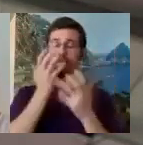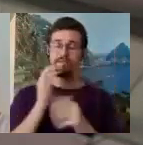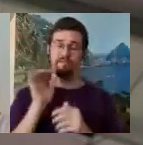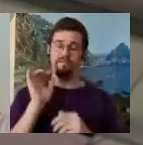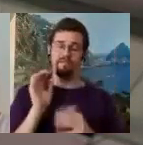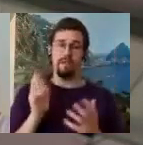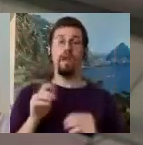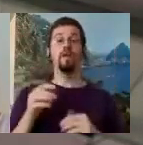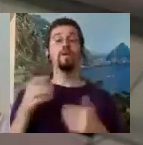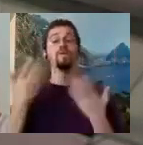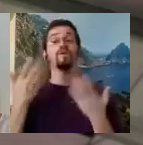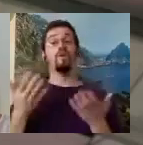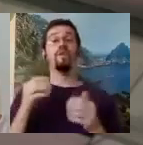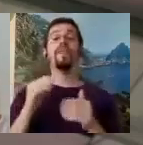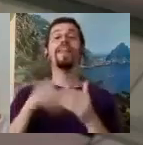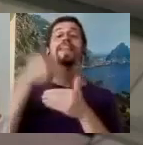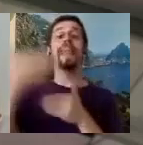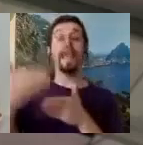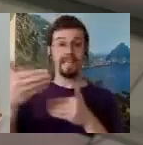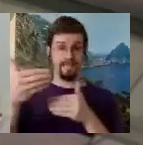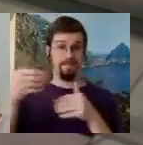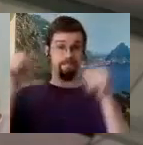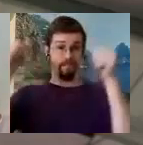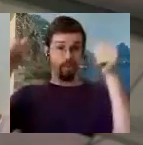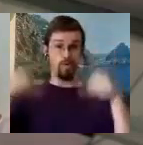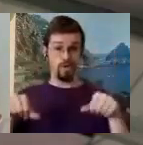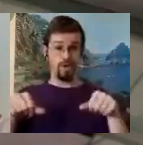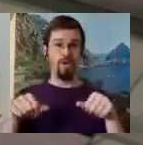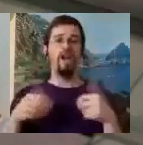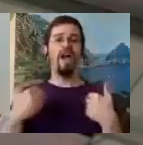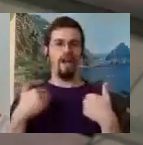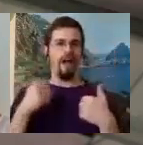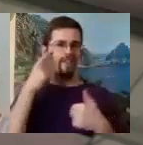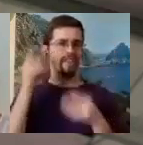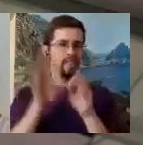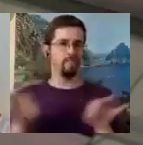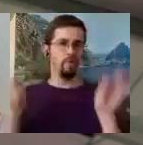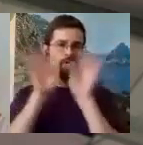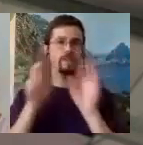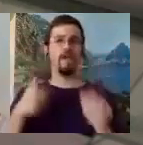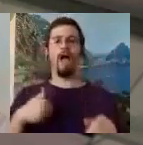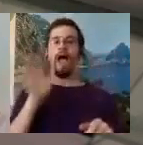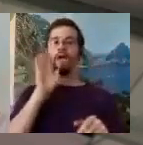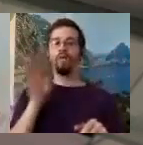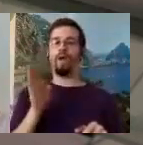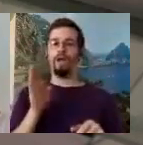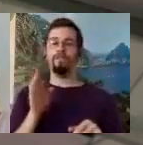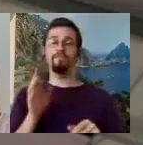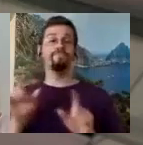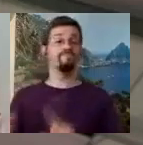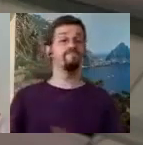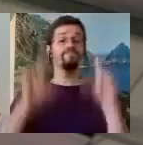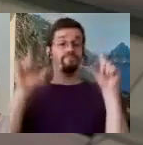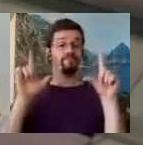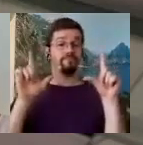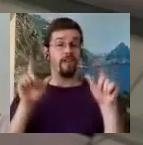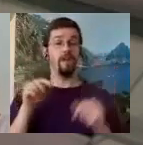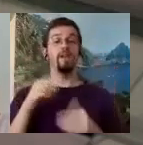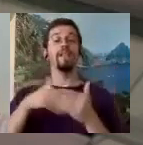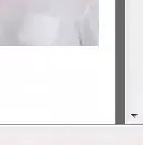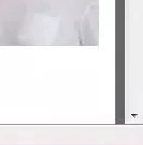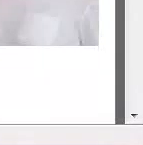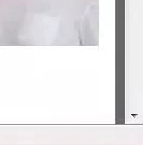also really glad that you were able to go to Germany. Isn't that just amazing? Yes. Yes. I mean, it was a miracle in its own right,